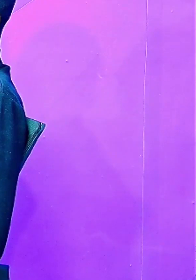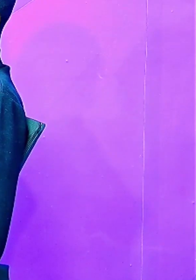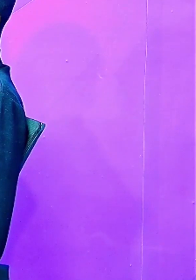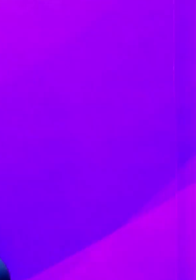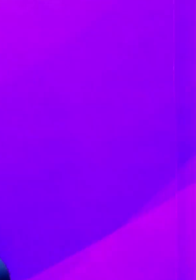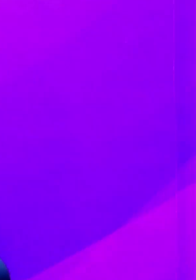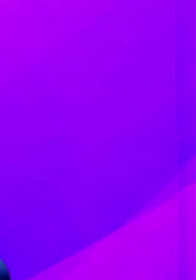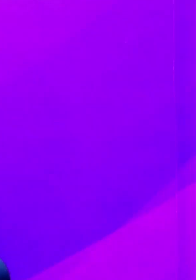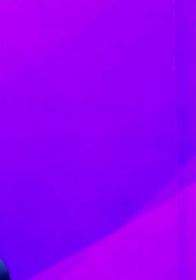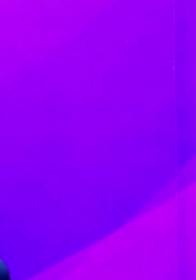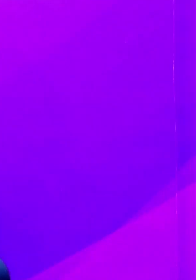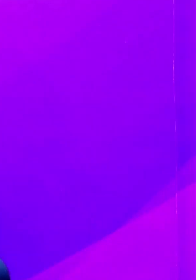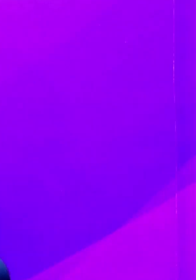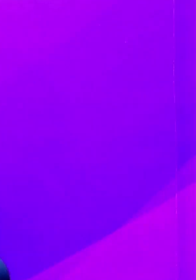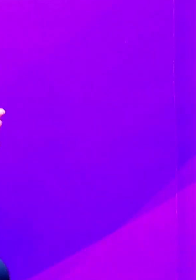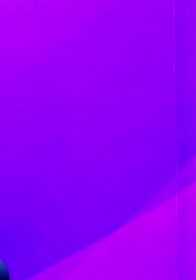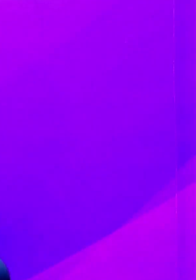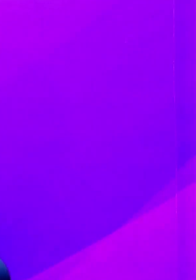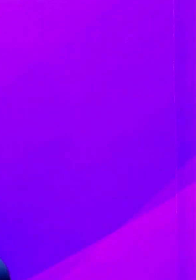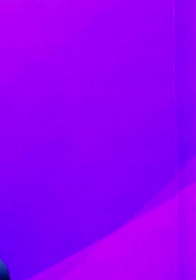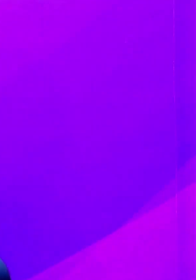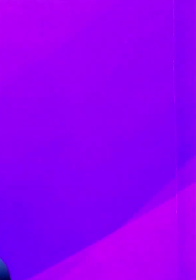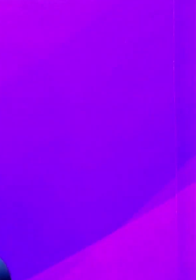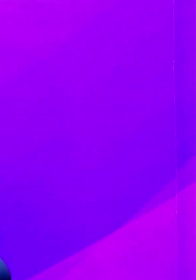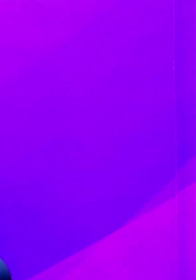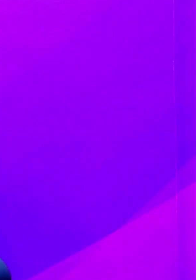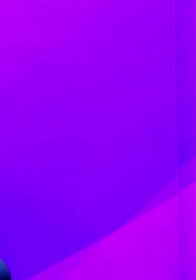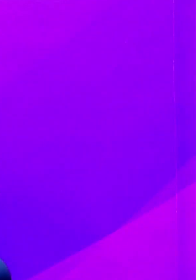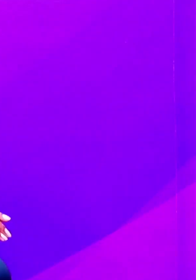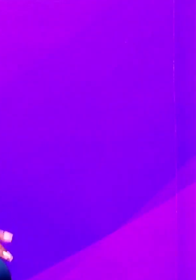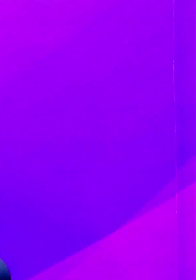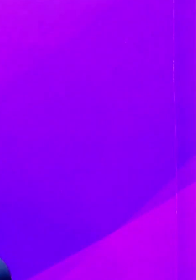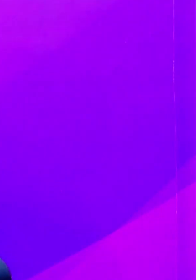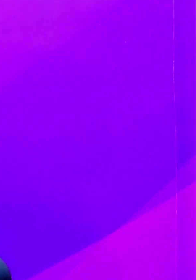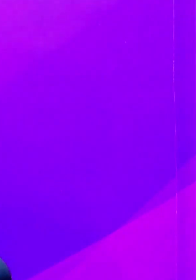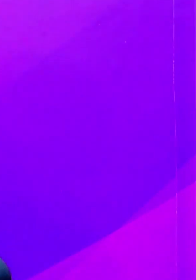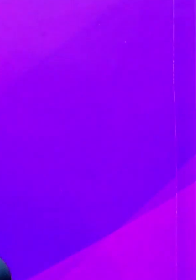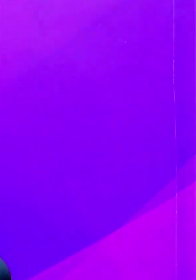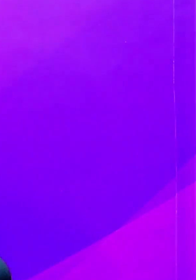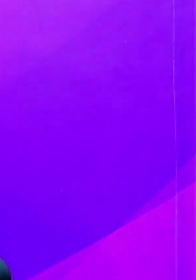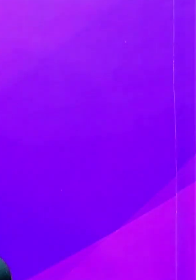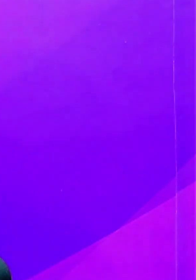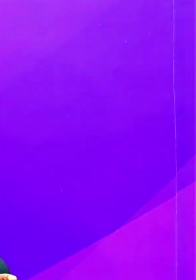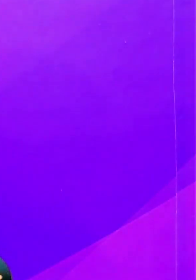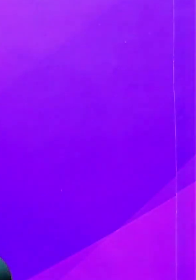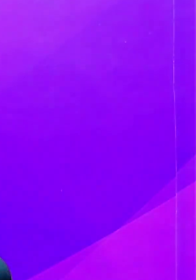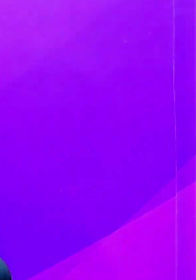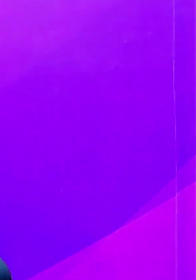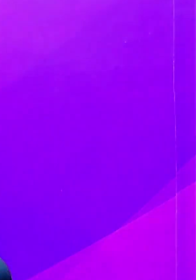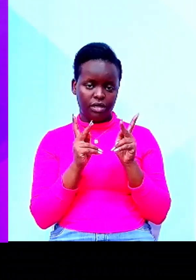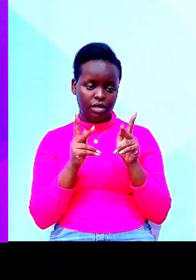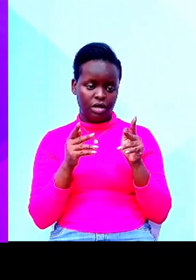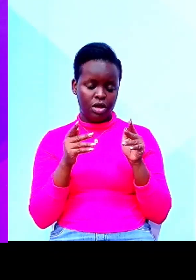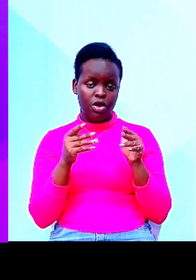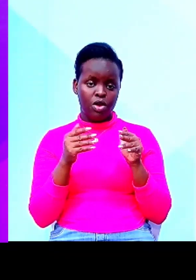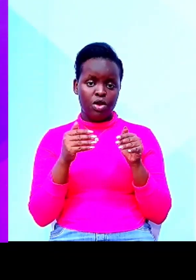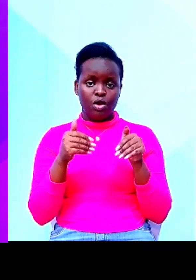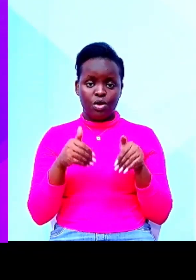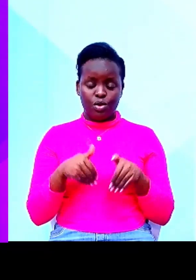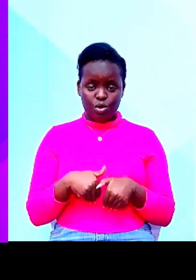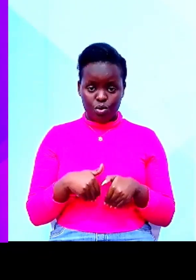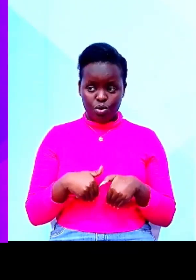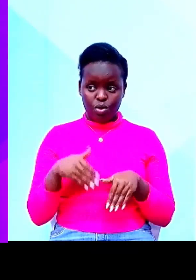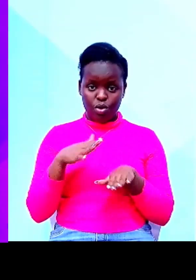they focus on persons with disability as a whole? Okay, Youth on the Move